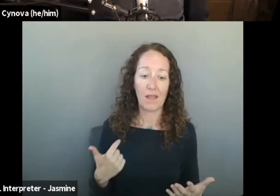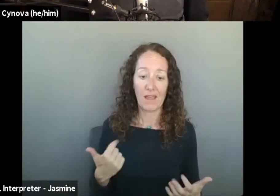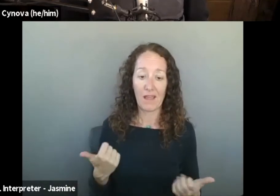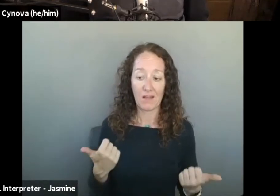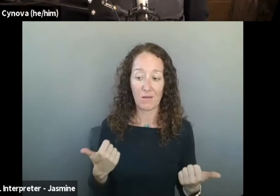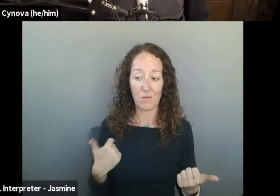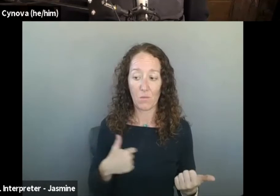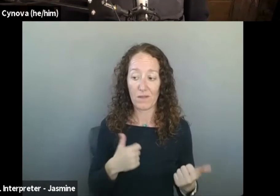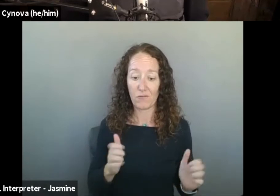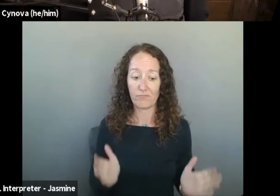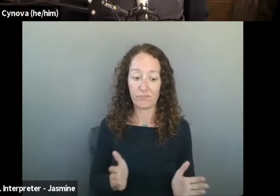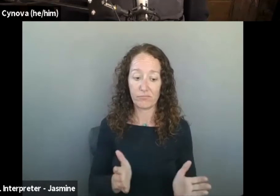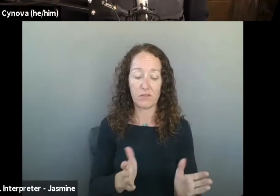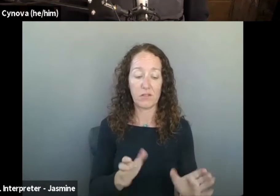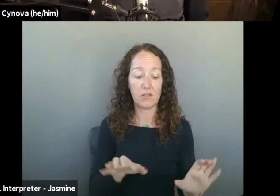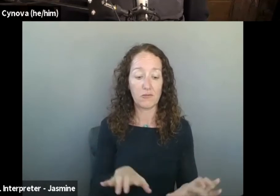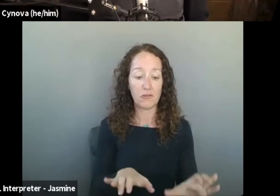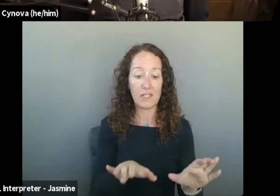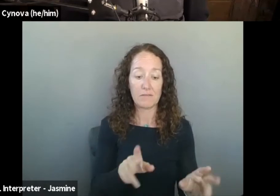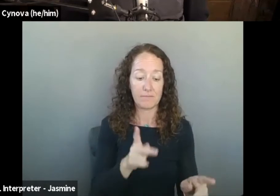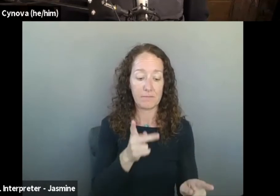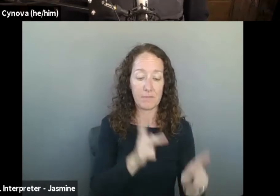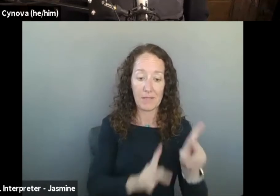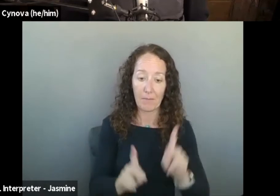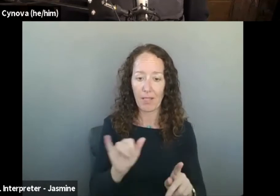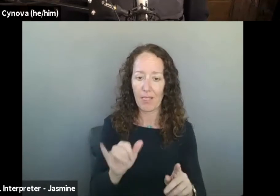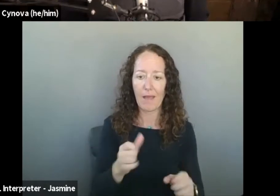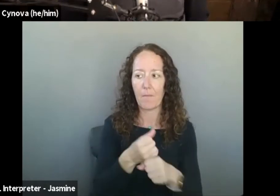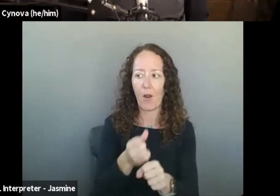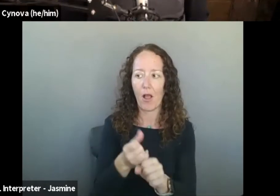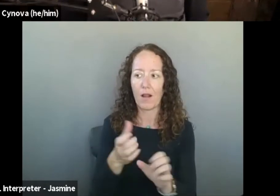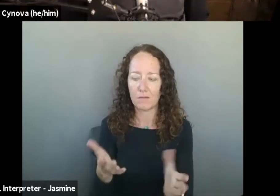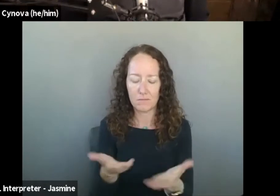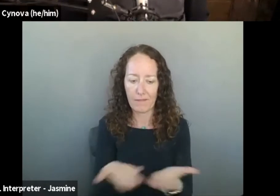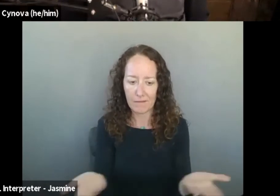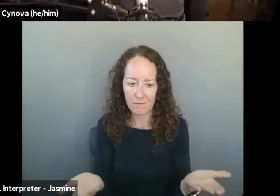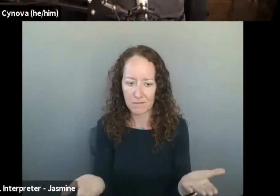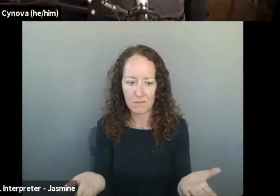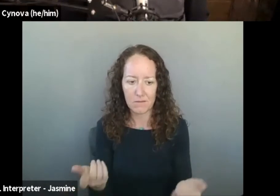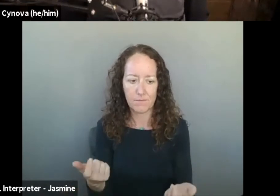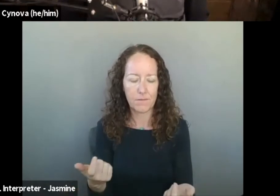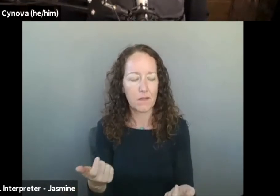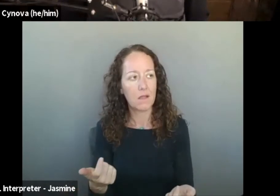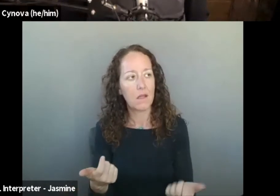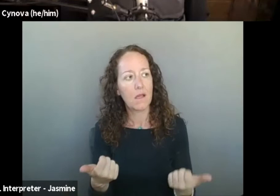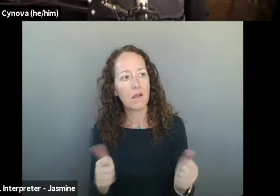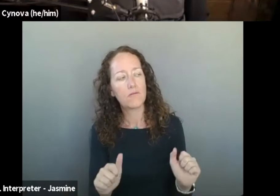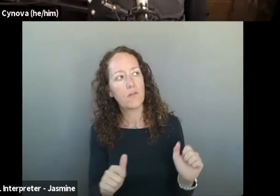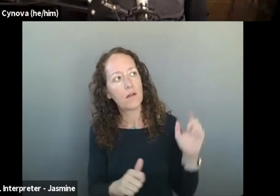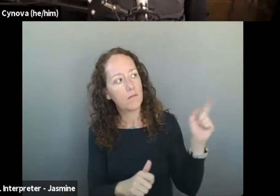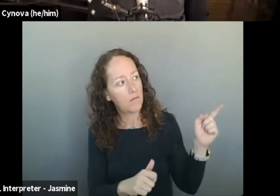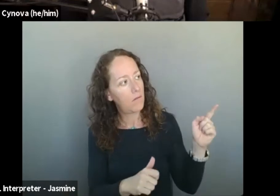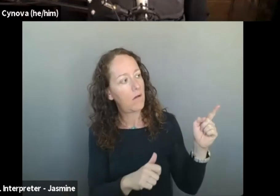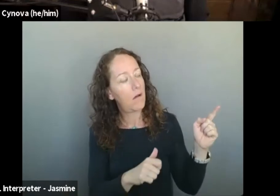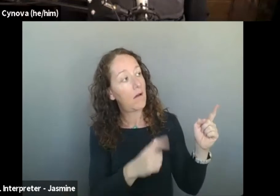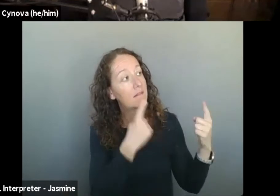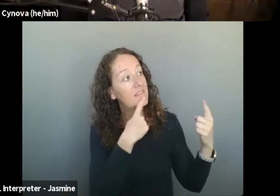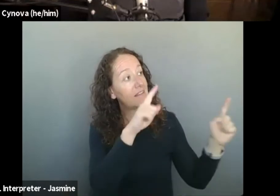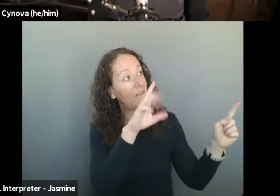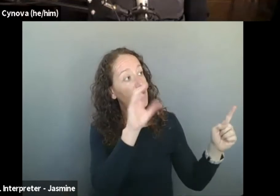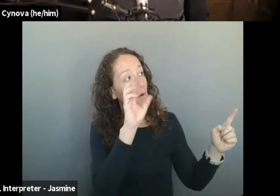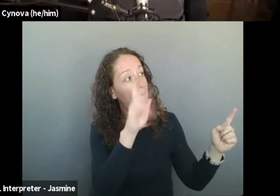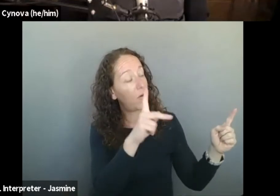treat people as products and to model ourselves after what is perceived as a successful corporation.